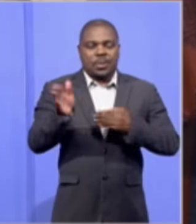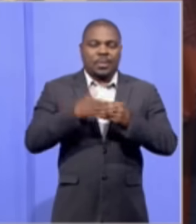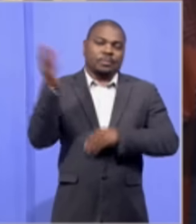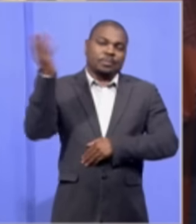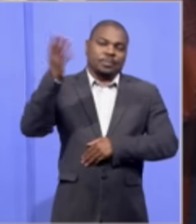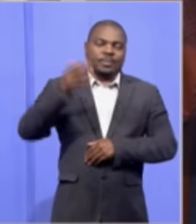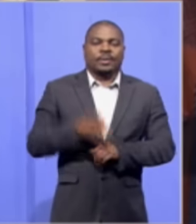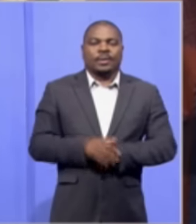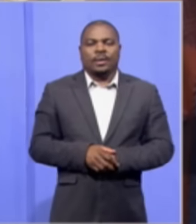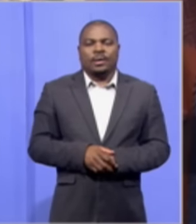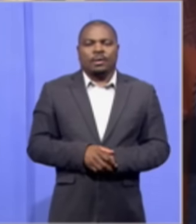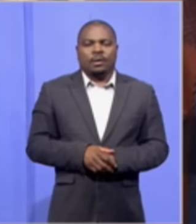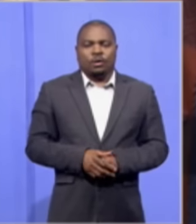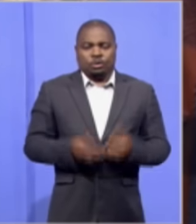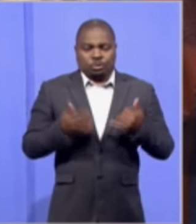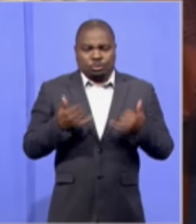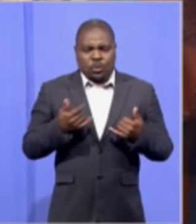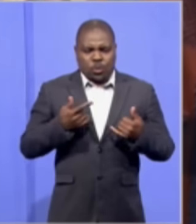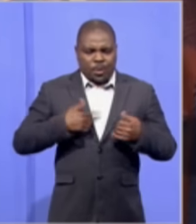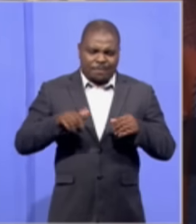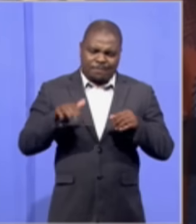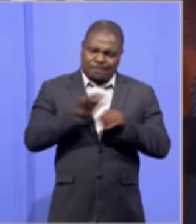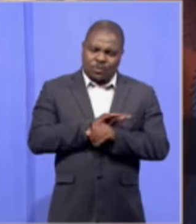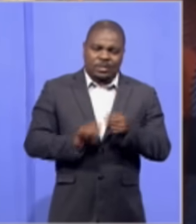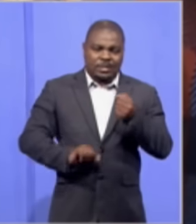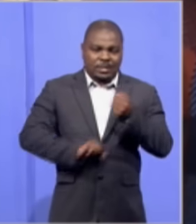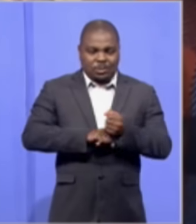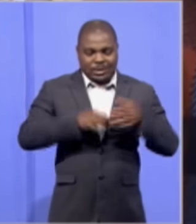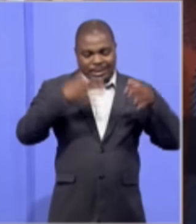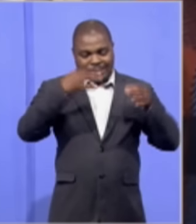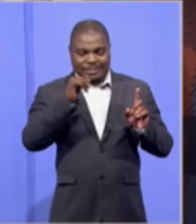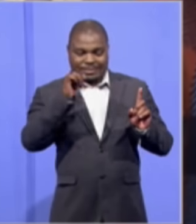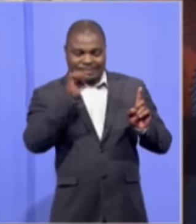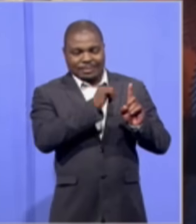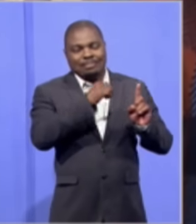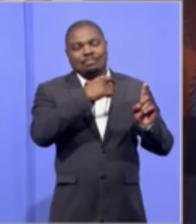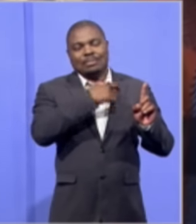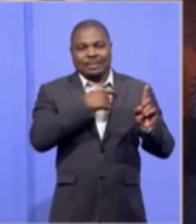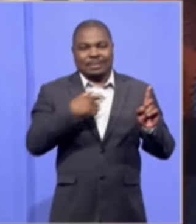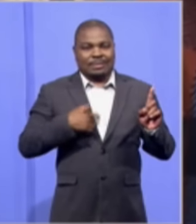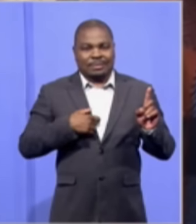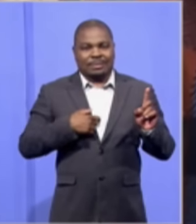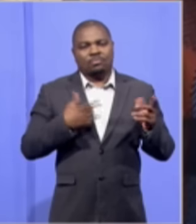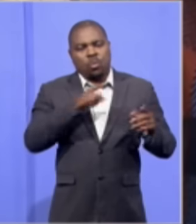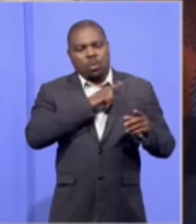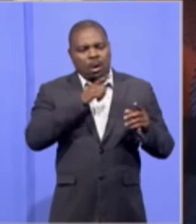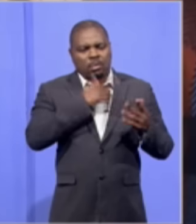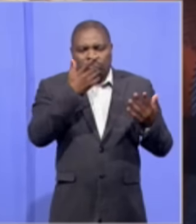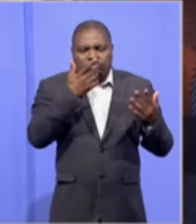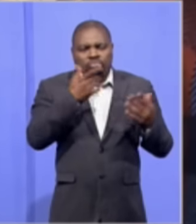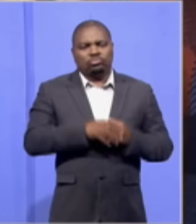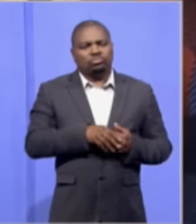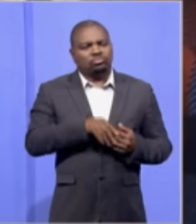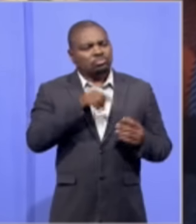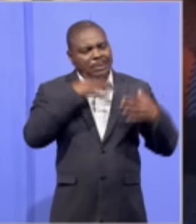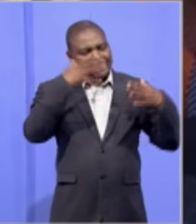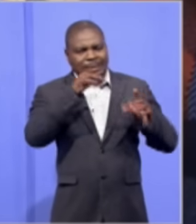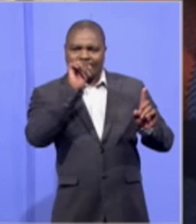We fully support the decisions that the president have taken in terms of his prerogative as the president.